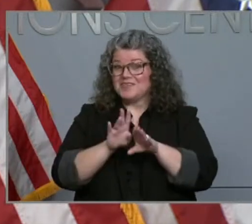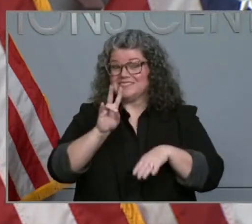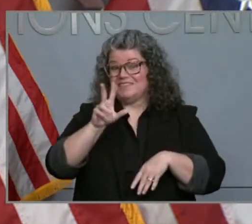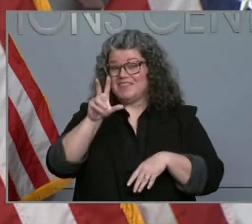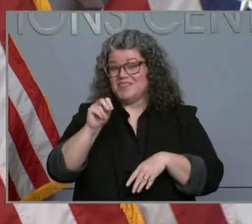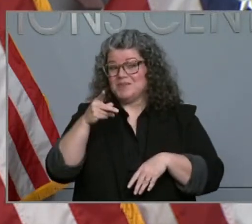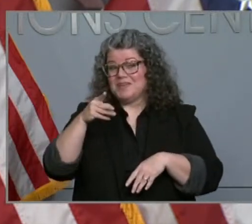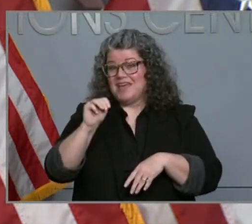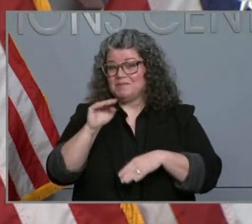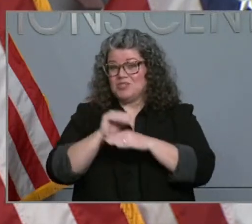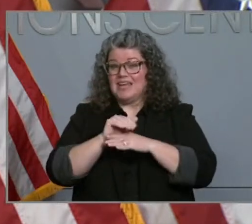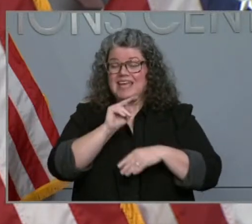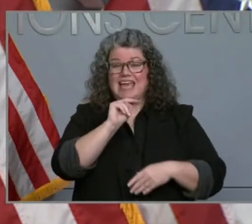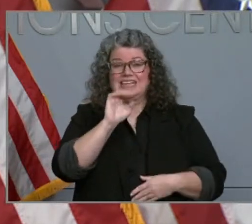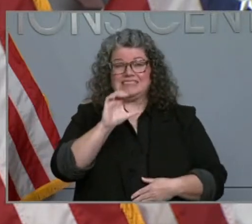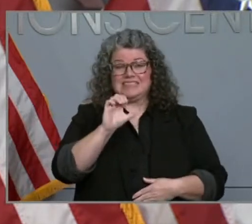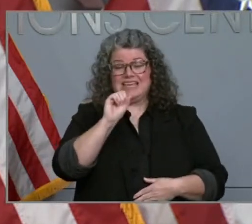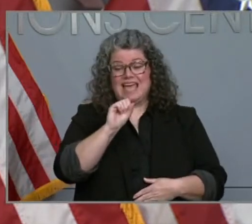tonight. Go to